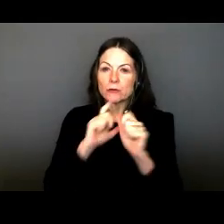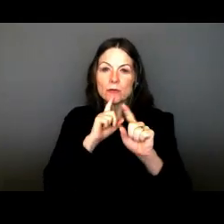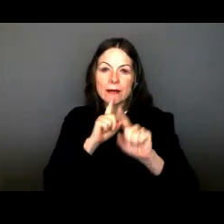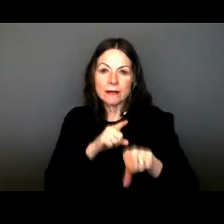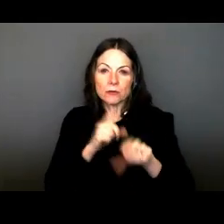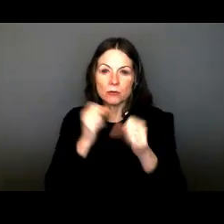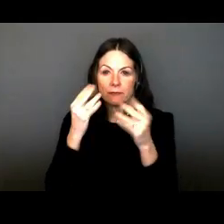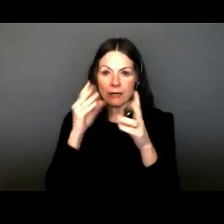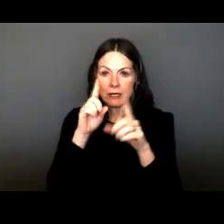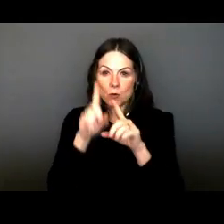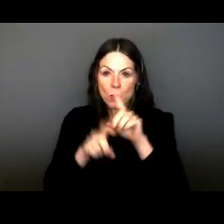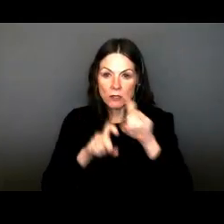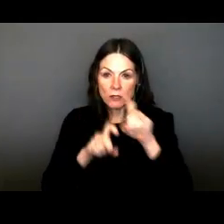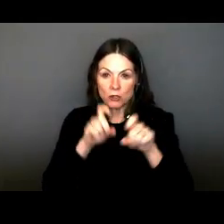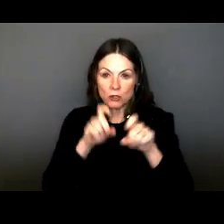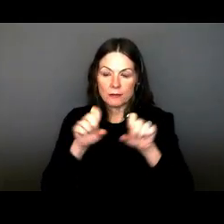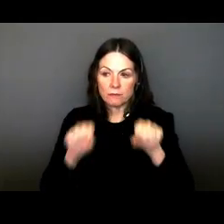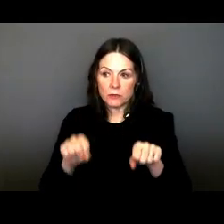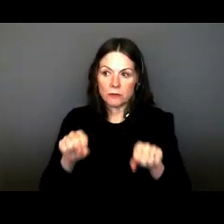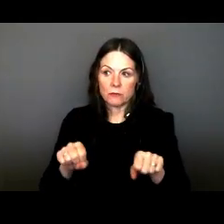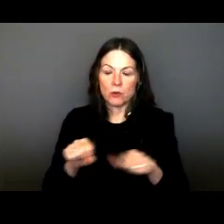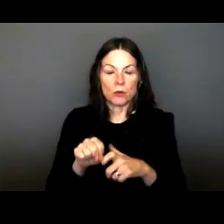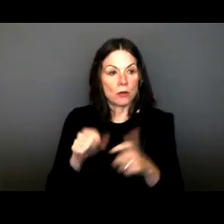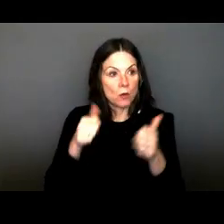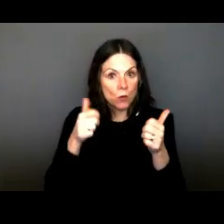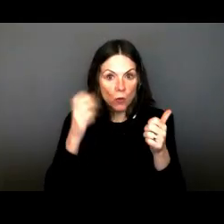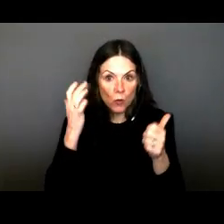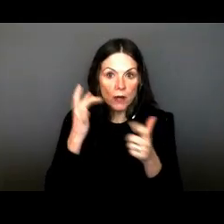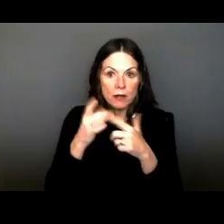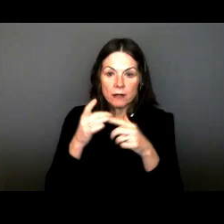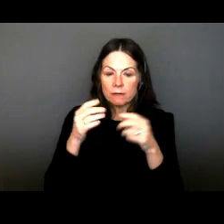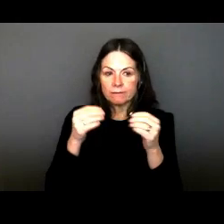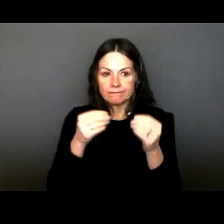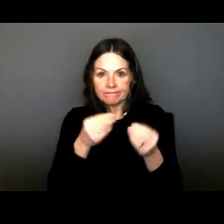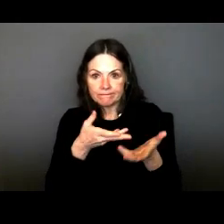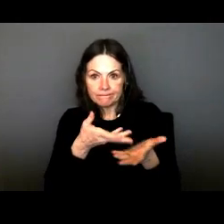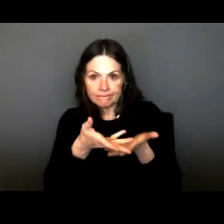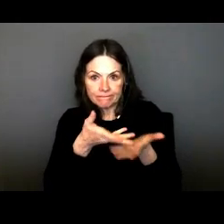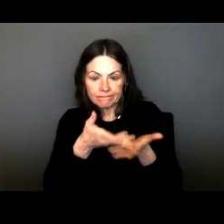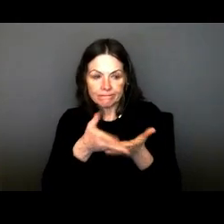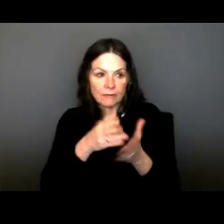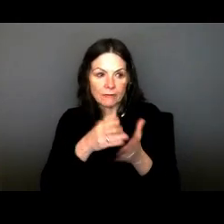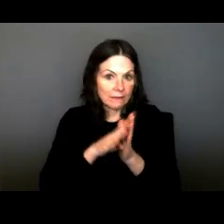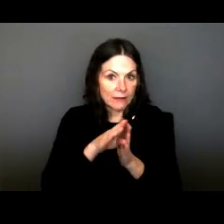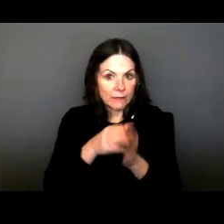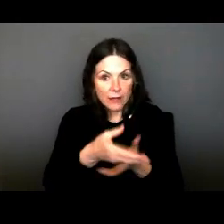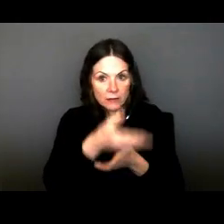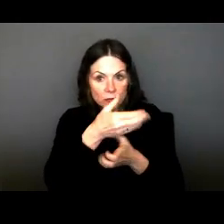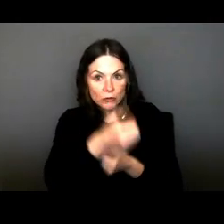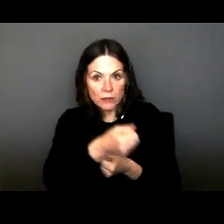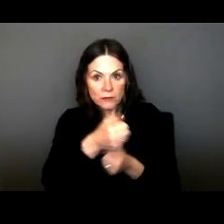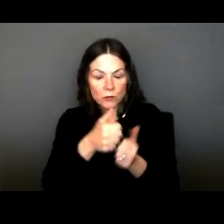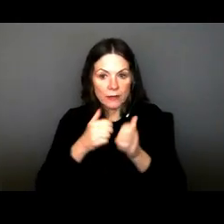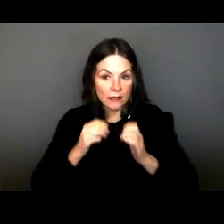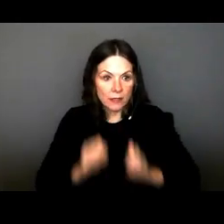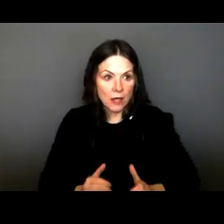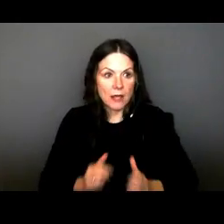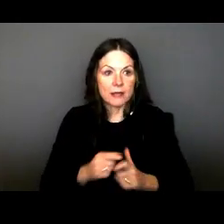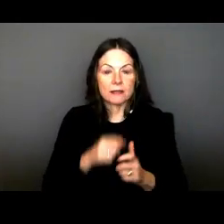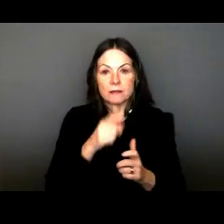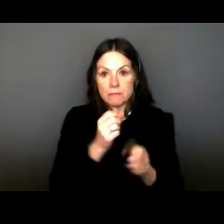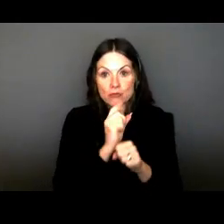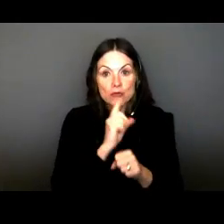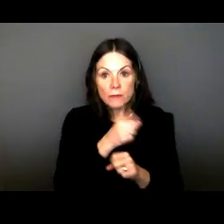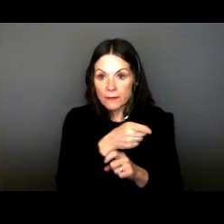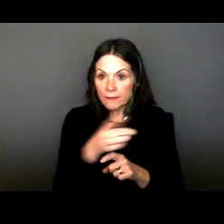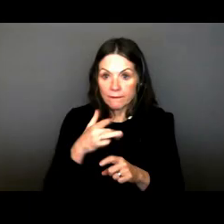in questionnaire as possible and building up that trust with your clients and psychological